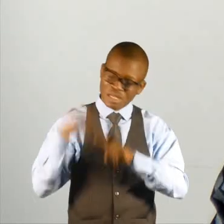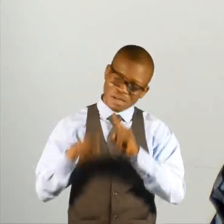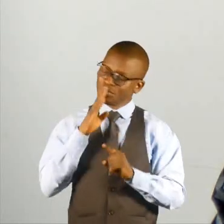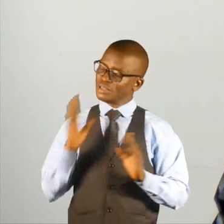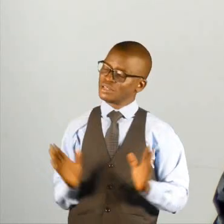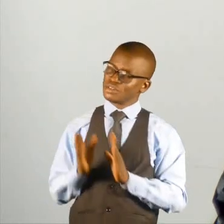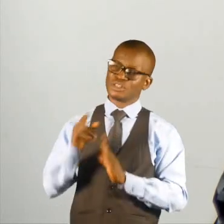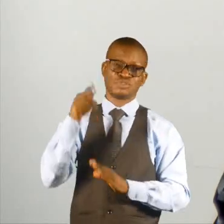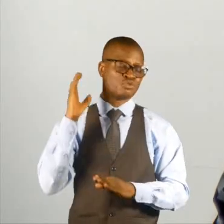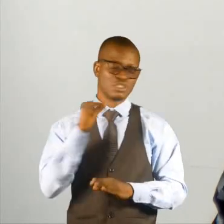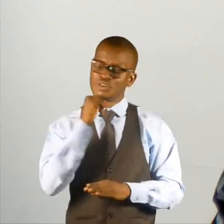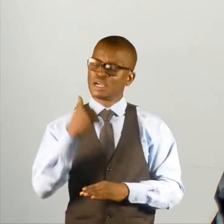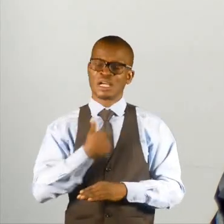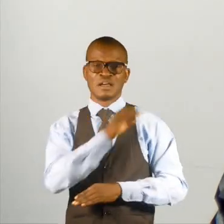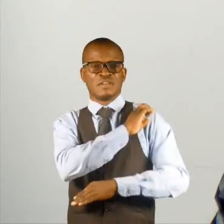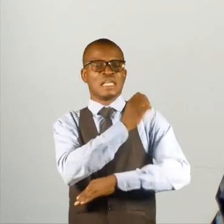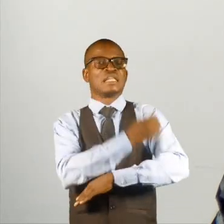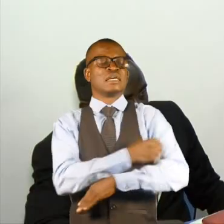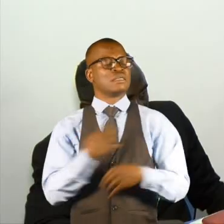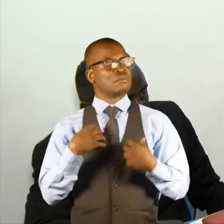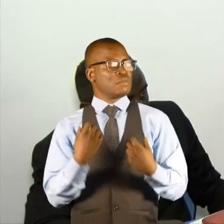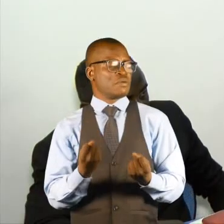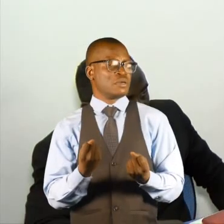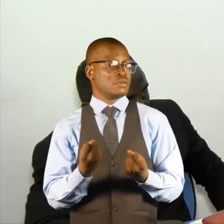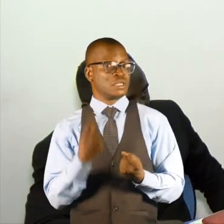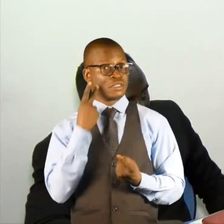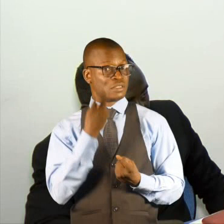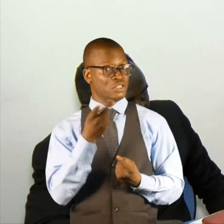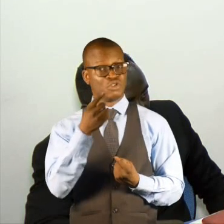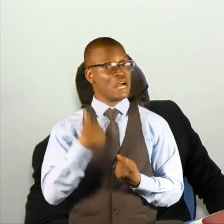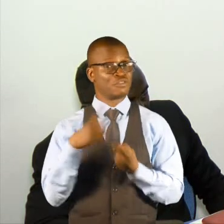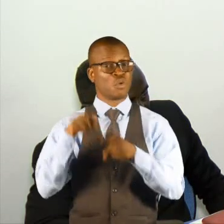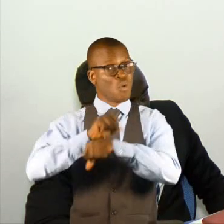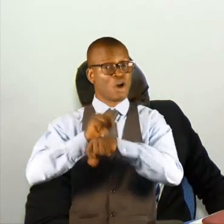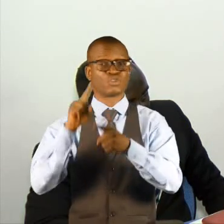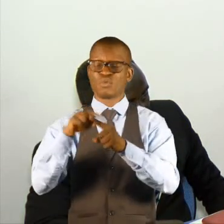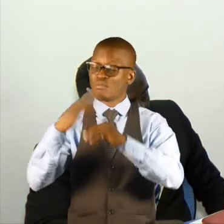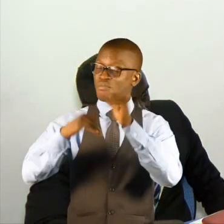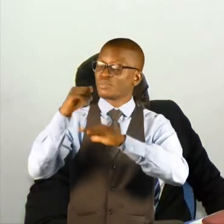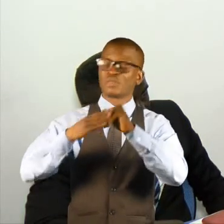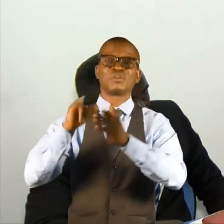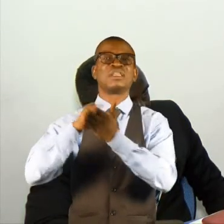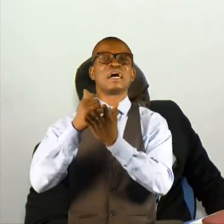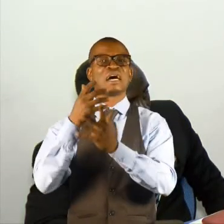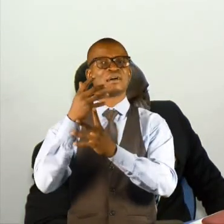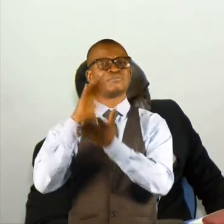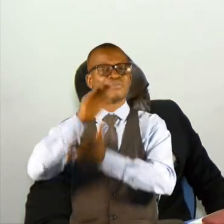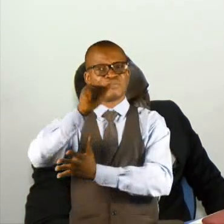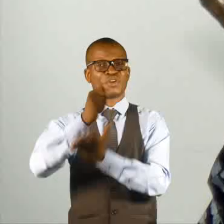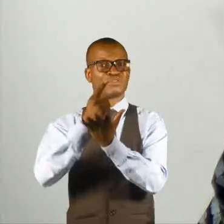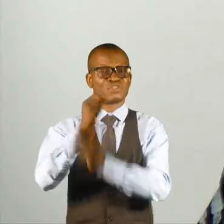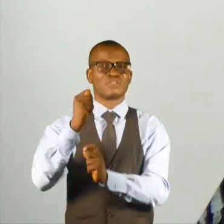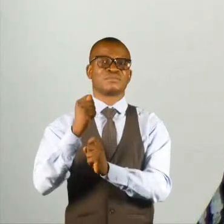direction, you will not have motivation, you will not have energy. So you have to, work to build that